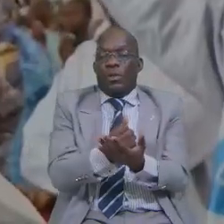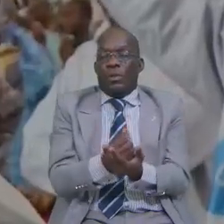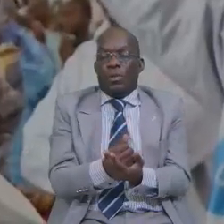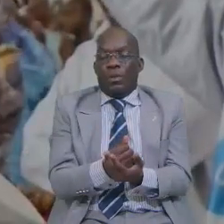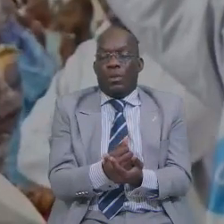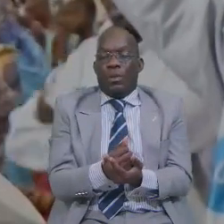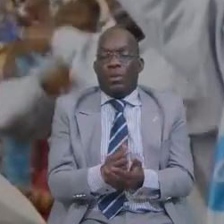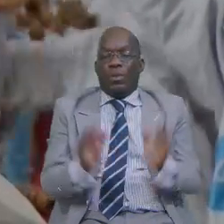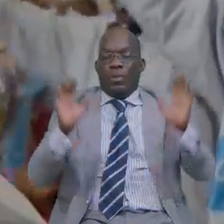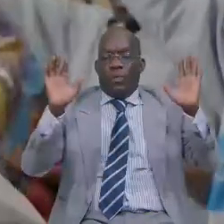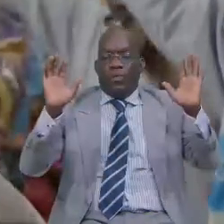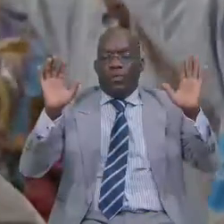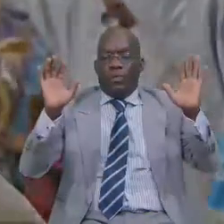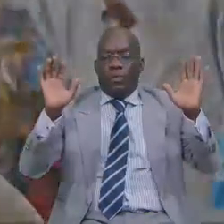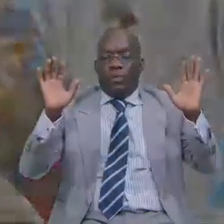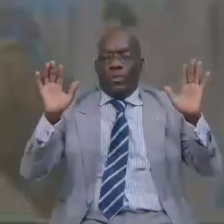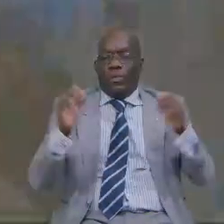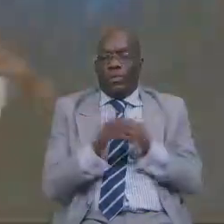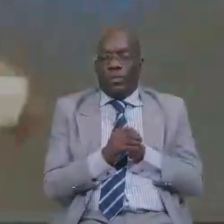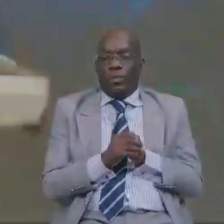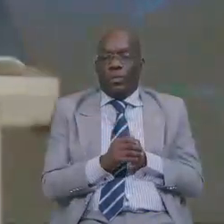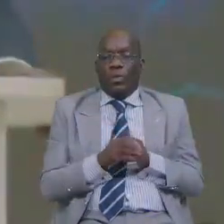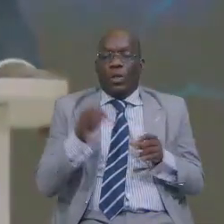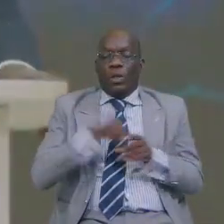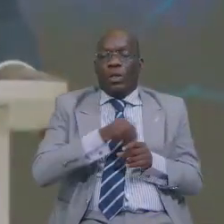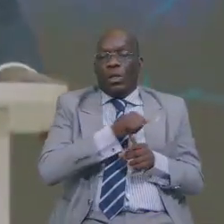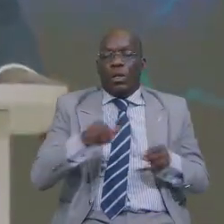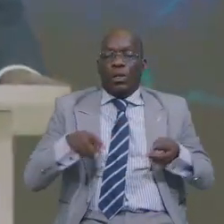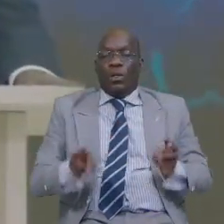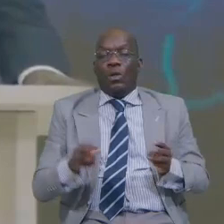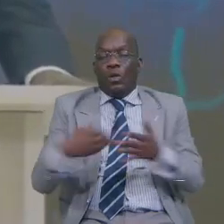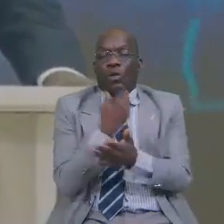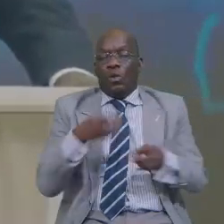Raise up that hand in a new way with an